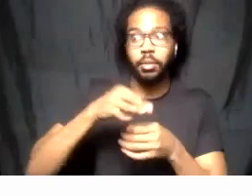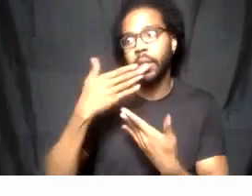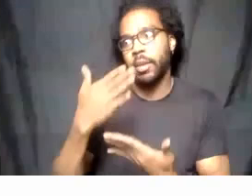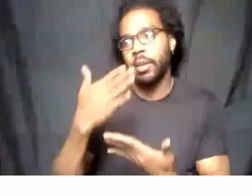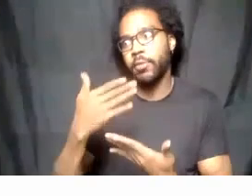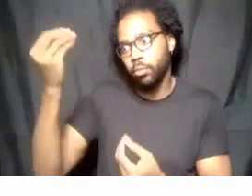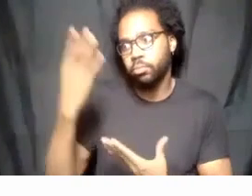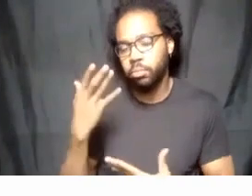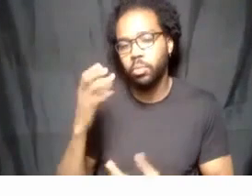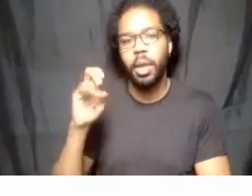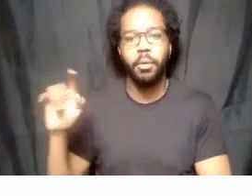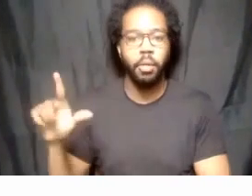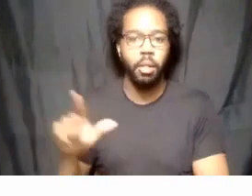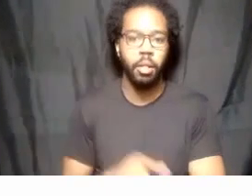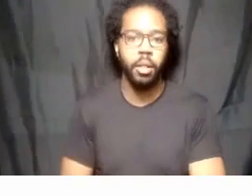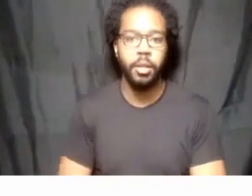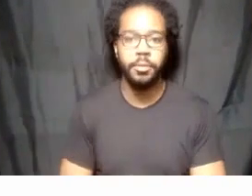Carol.